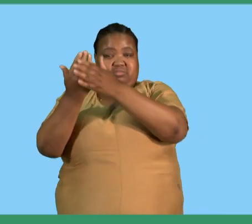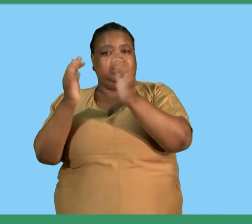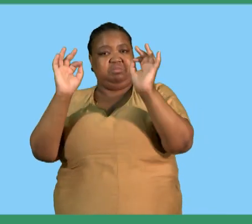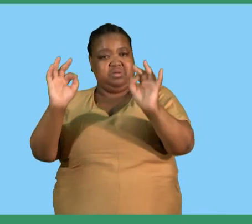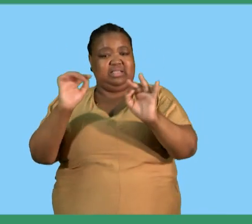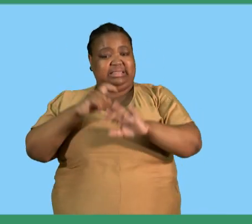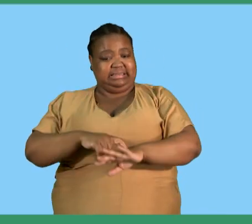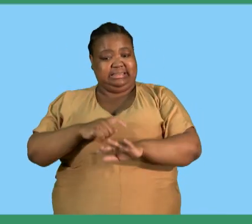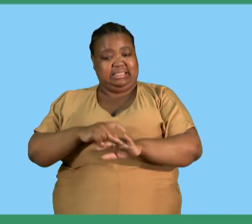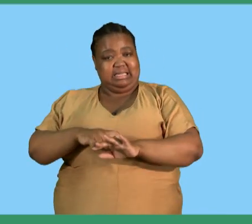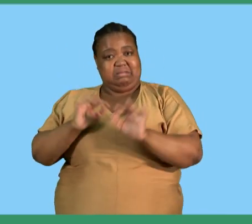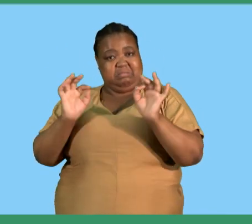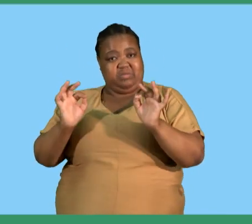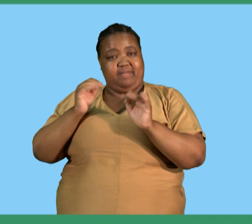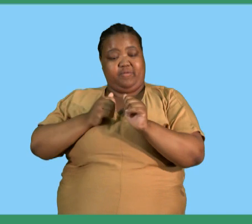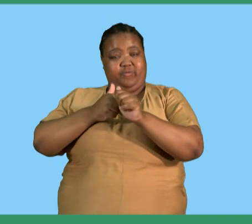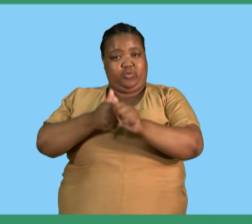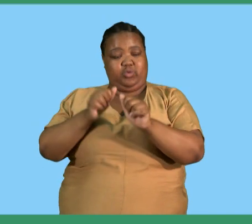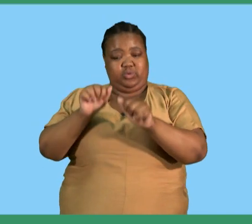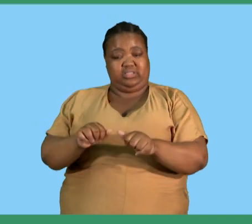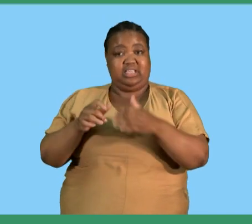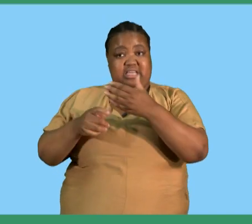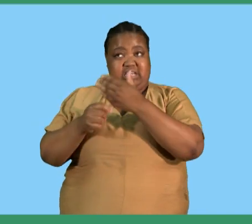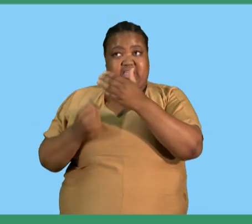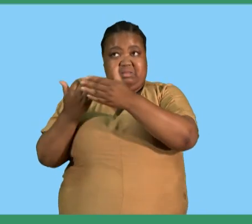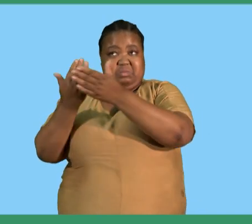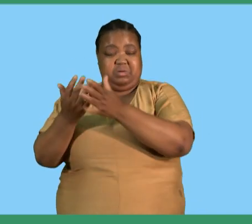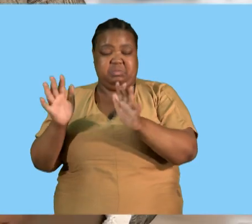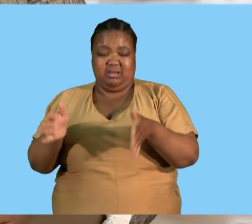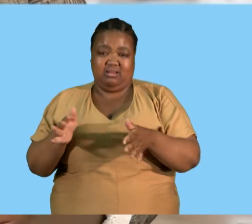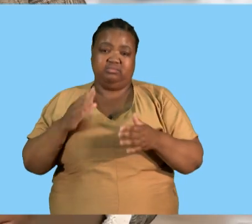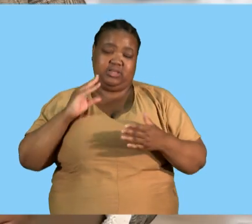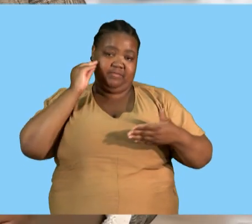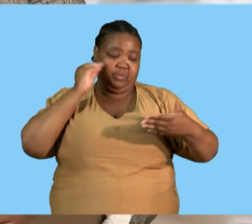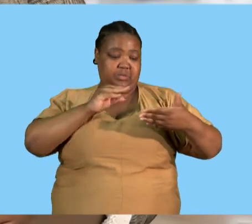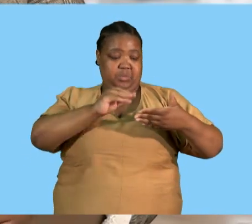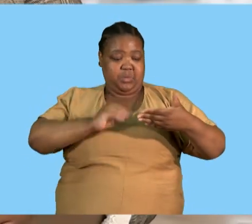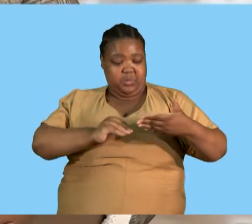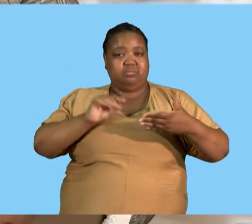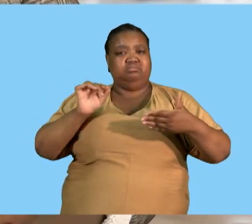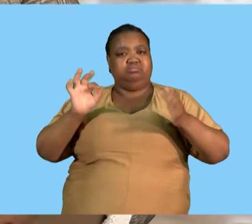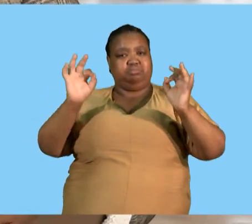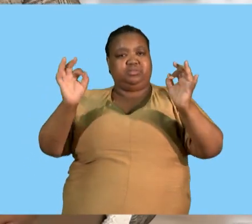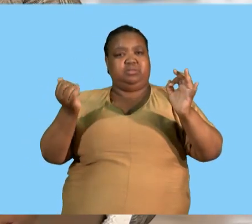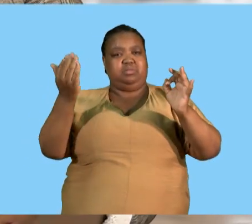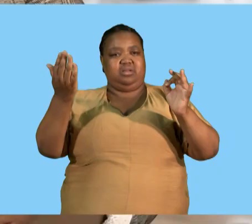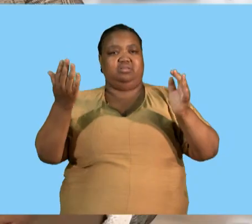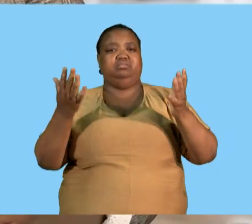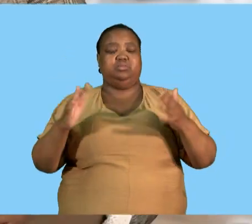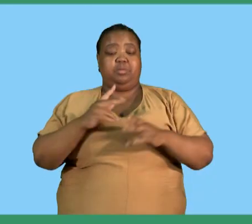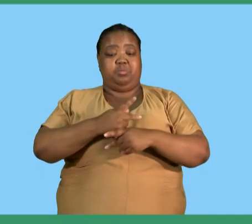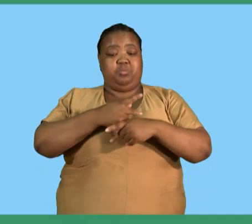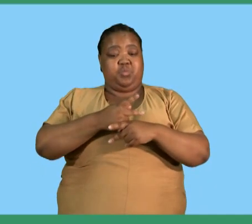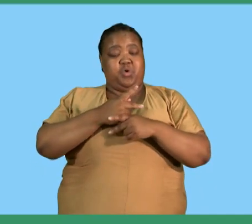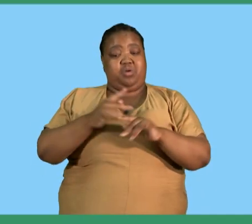that you submit, and not just submit your tax returns, but they should be correct. Very important. All products should be